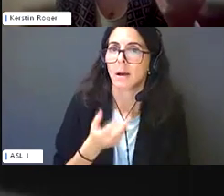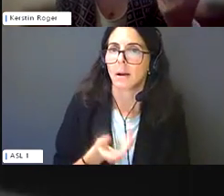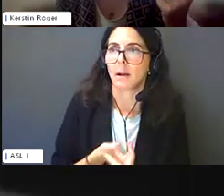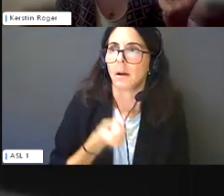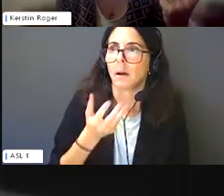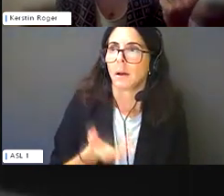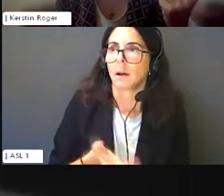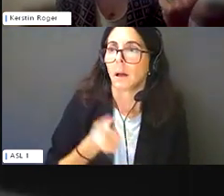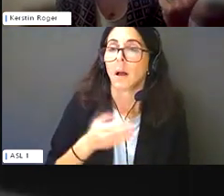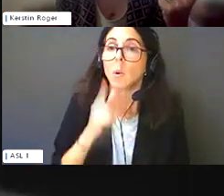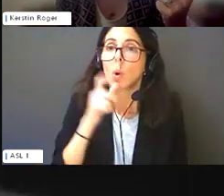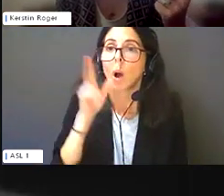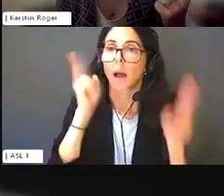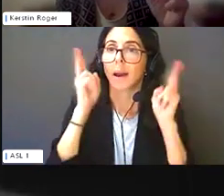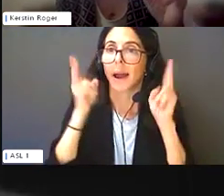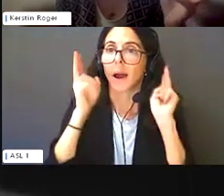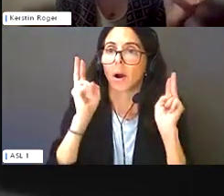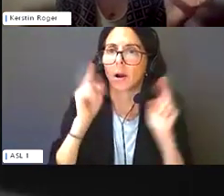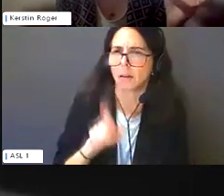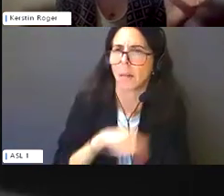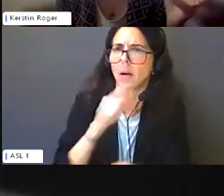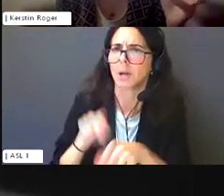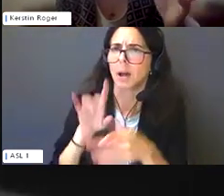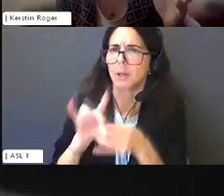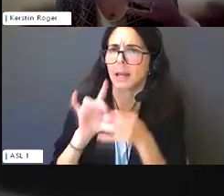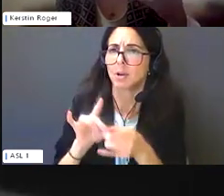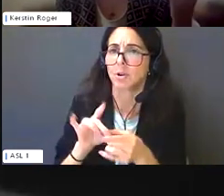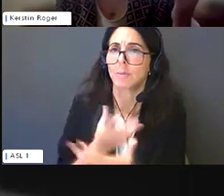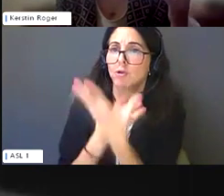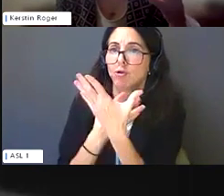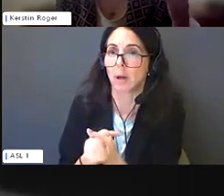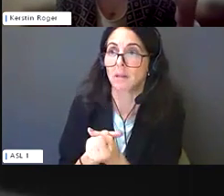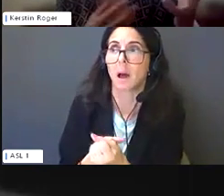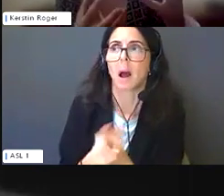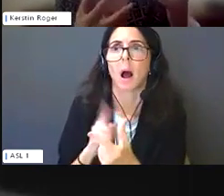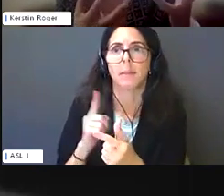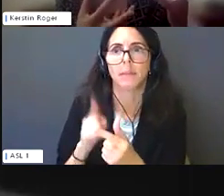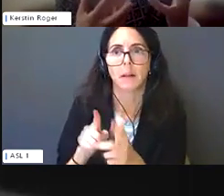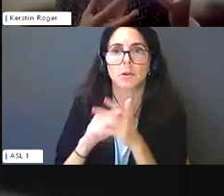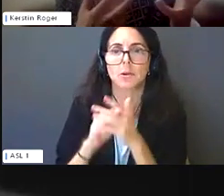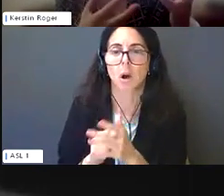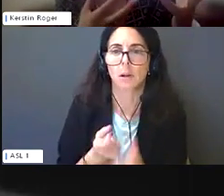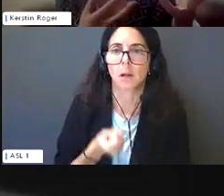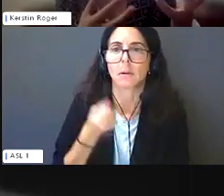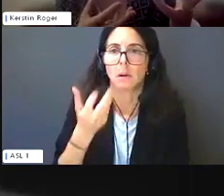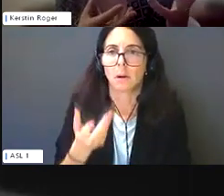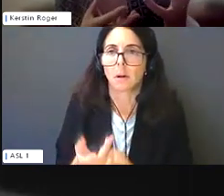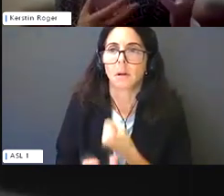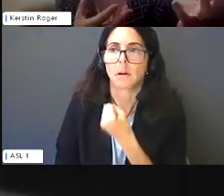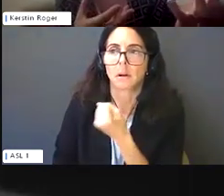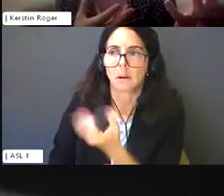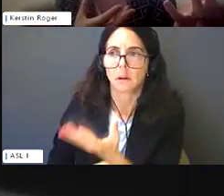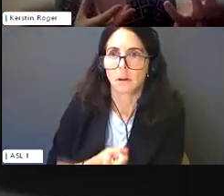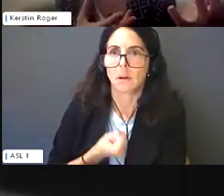had a long relationship with her hairdresser, and that was a person that she trusted. And she said, I just started sort of revealing things, and over time,